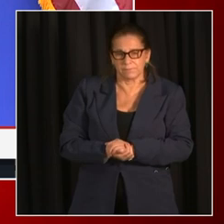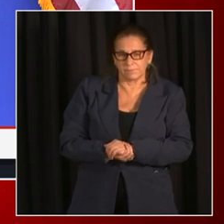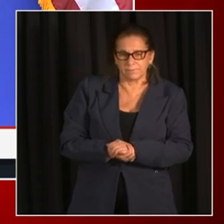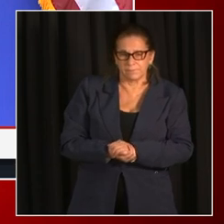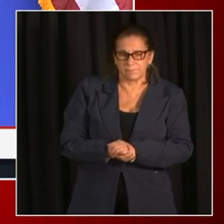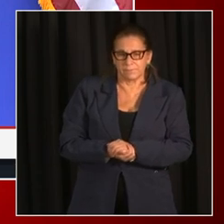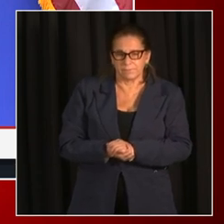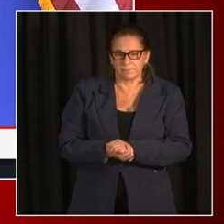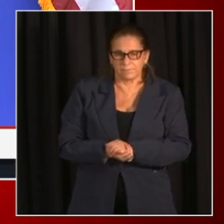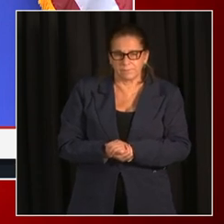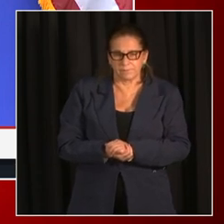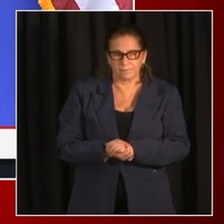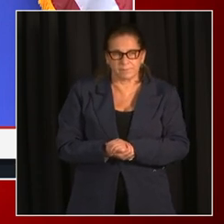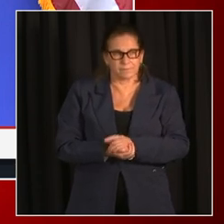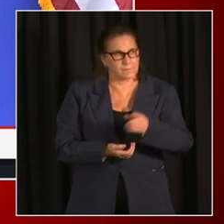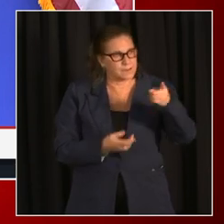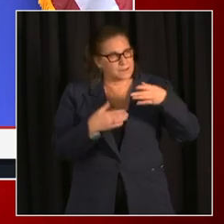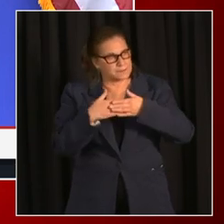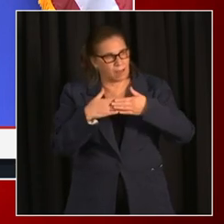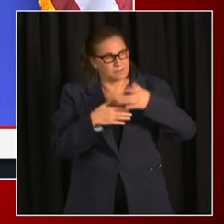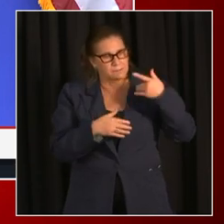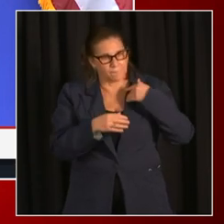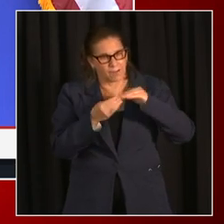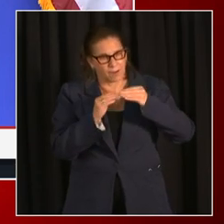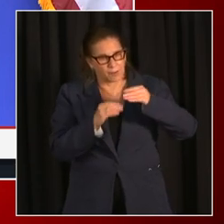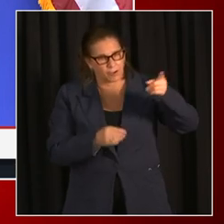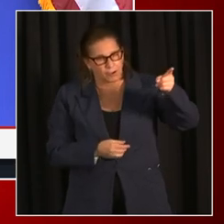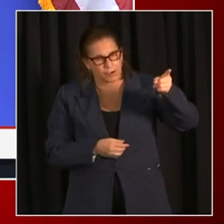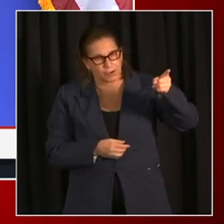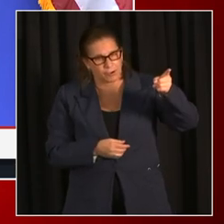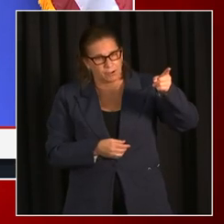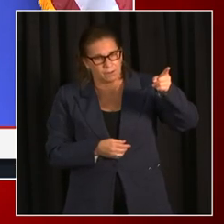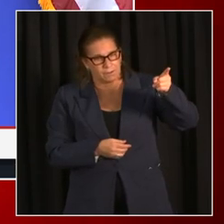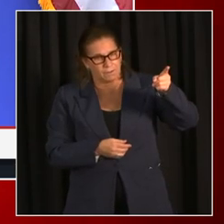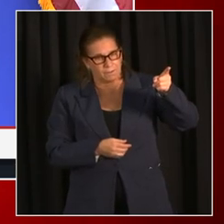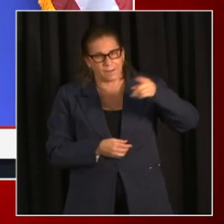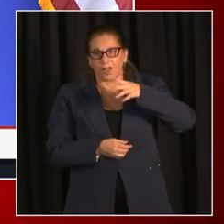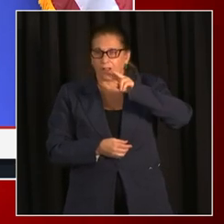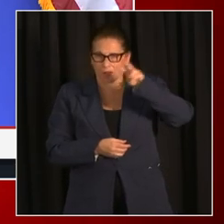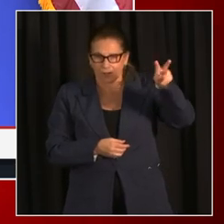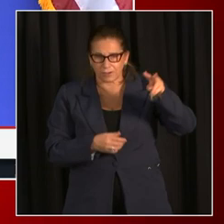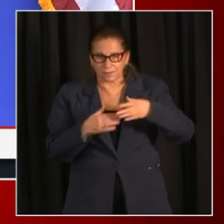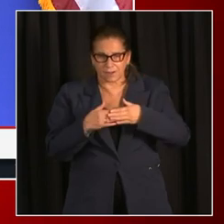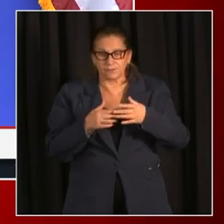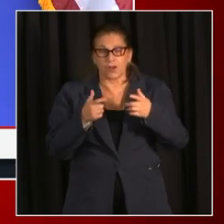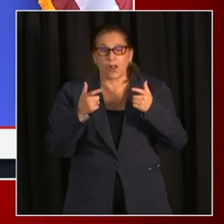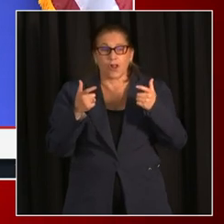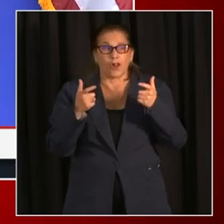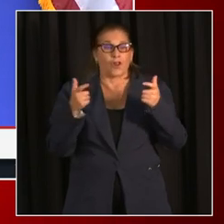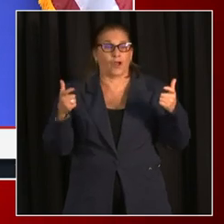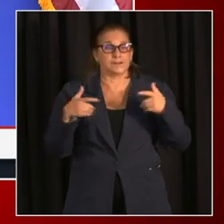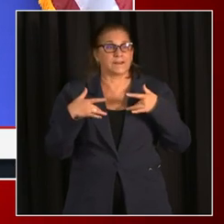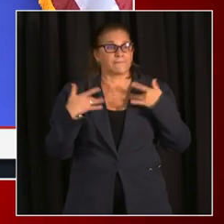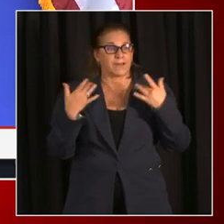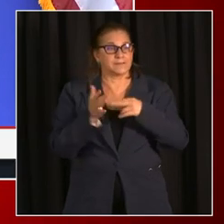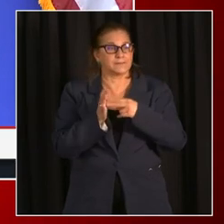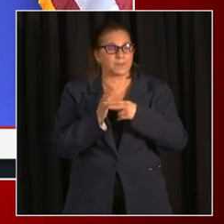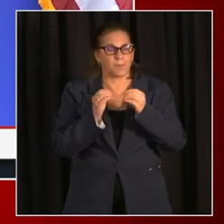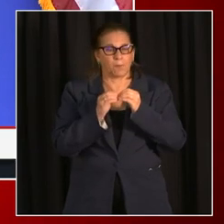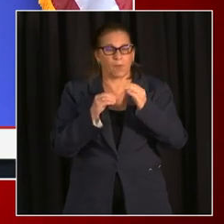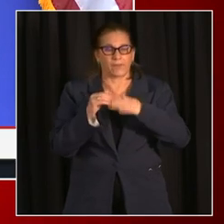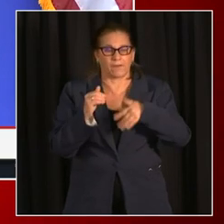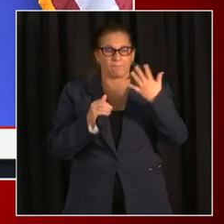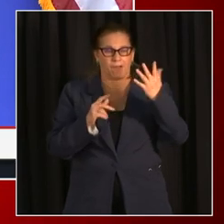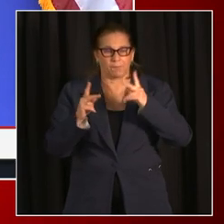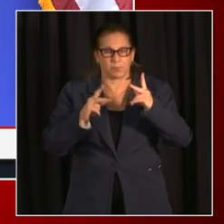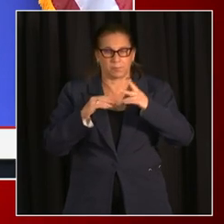the 145 out of 971. So that's the large events. That's what people keep wanting to say, large events, large events, large events. But this is,